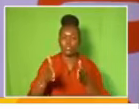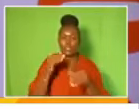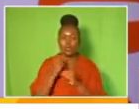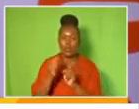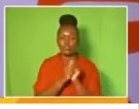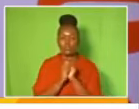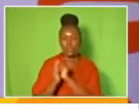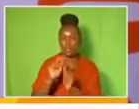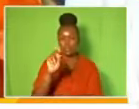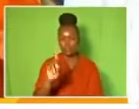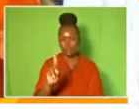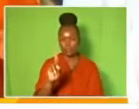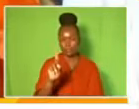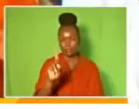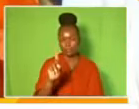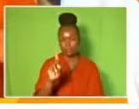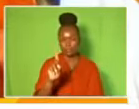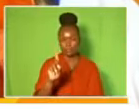as one.